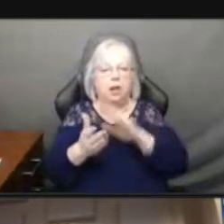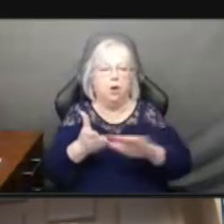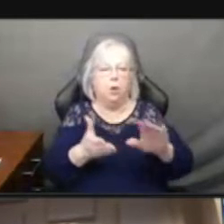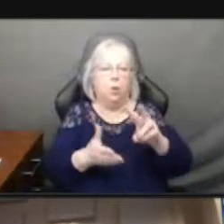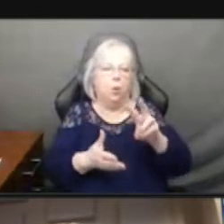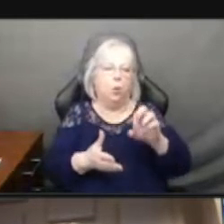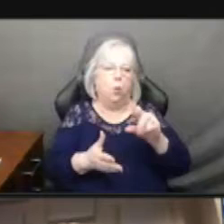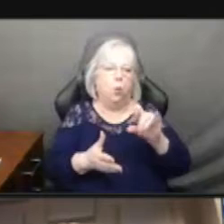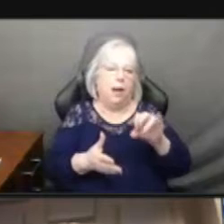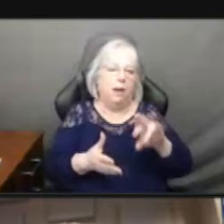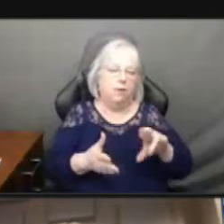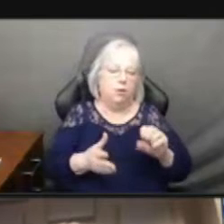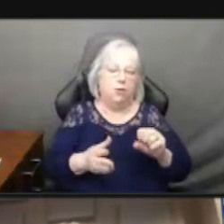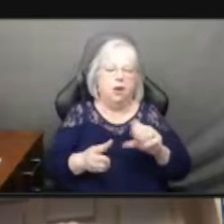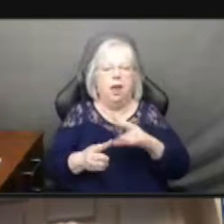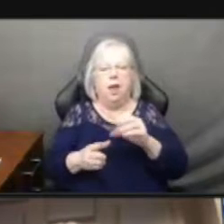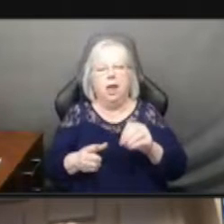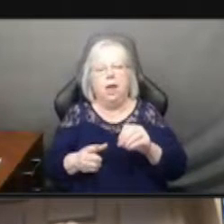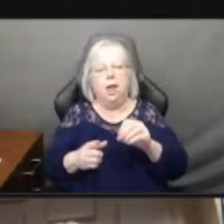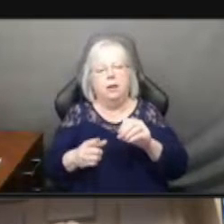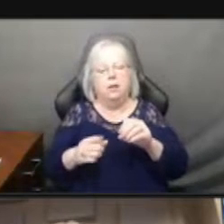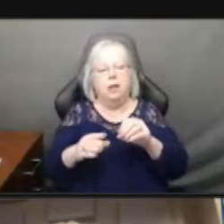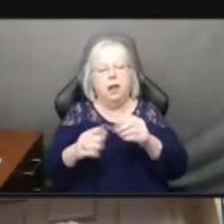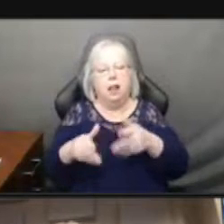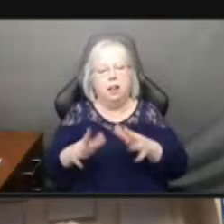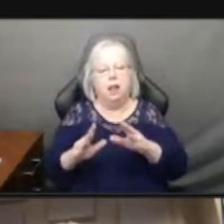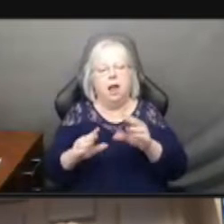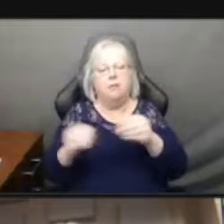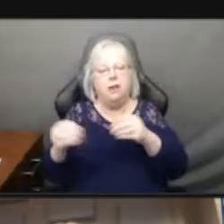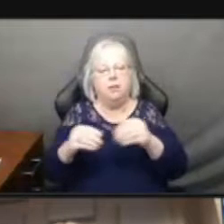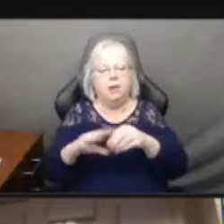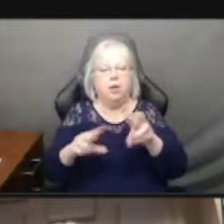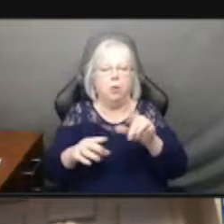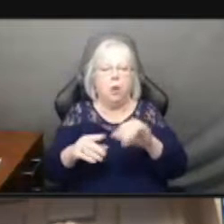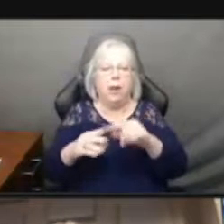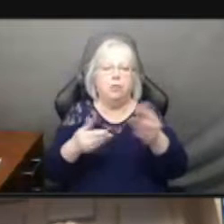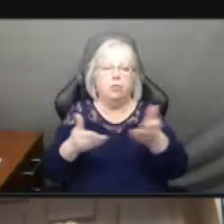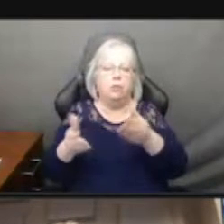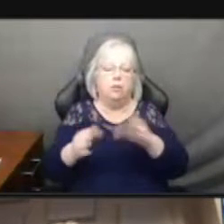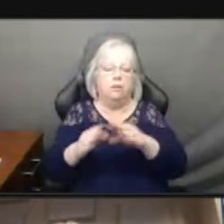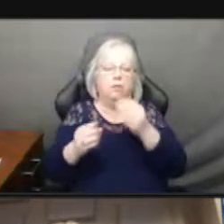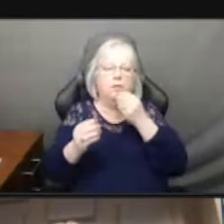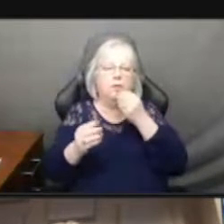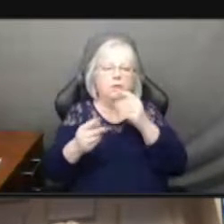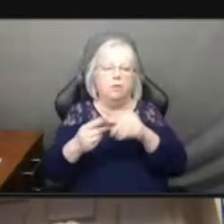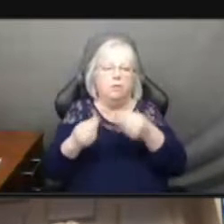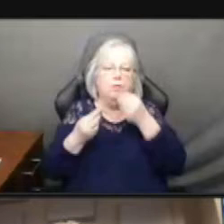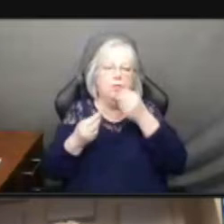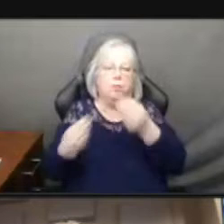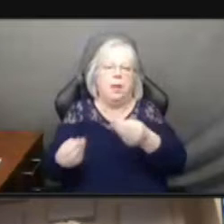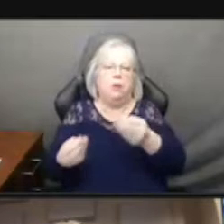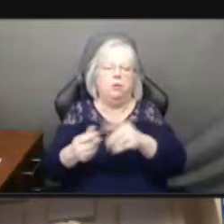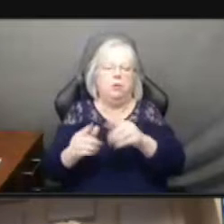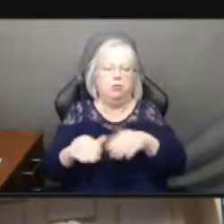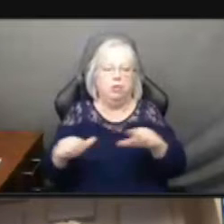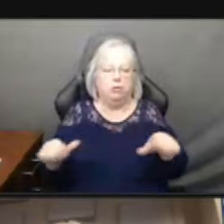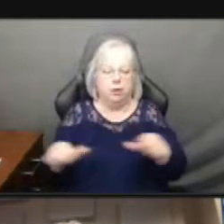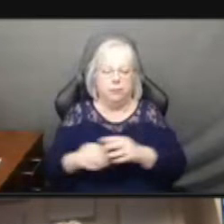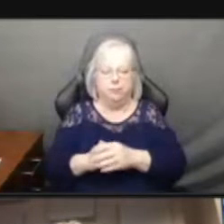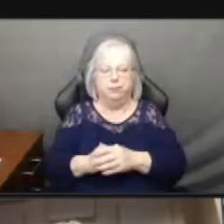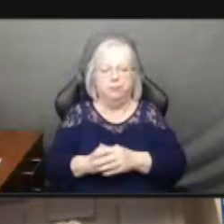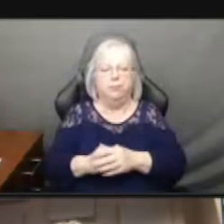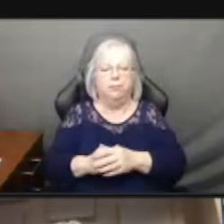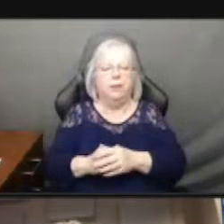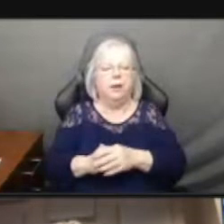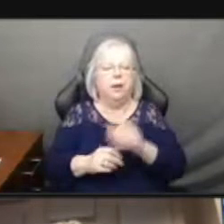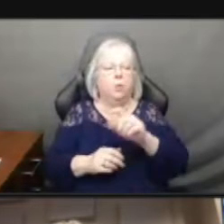school districts flexibility in how they serve meals to children, and to food banks and pantries for expanded flexibility in food distribution.